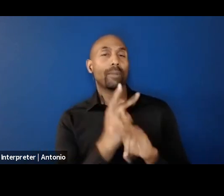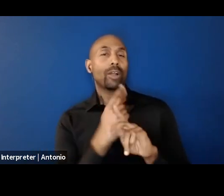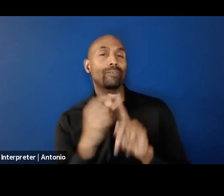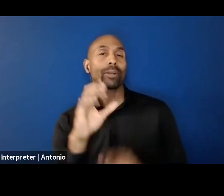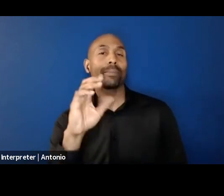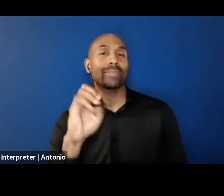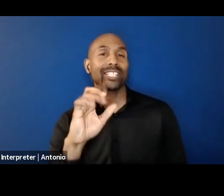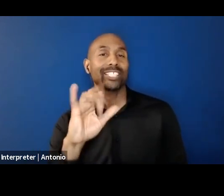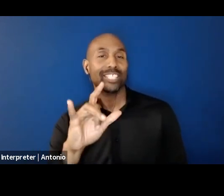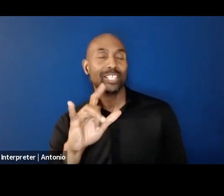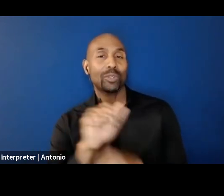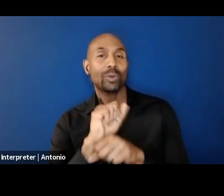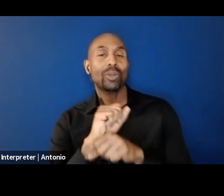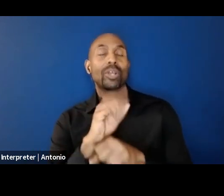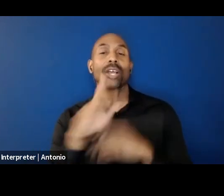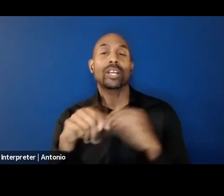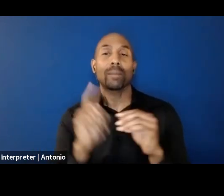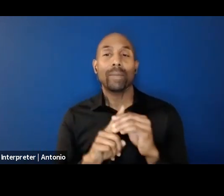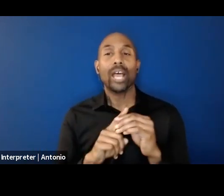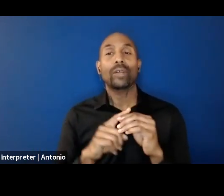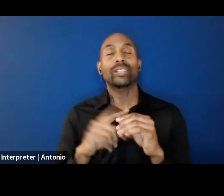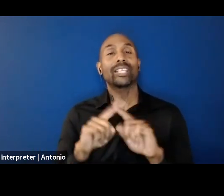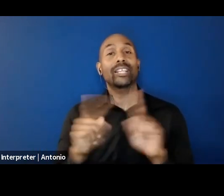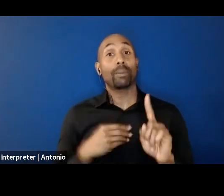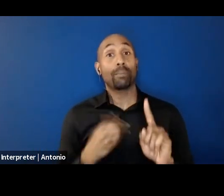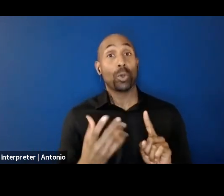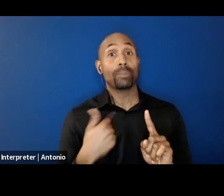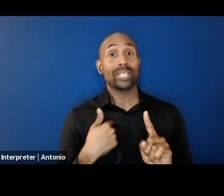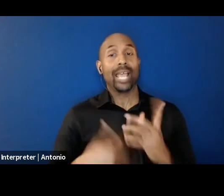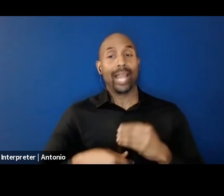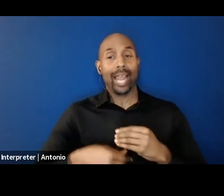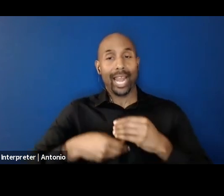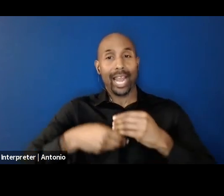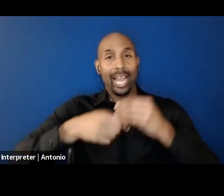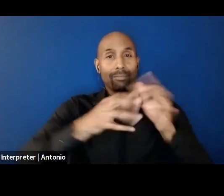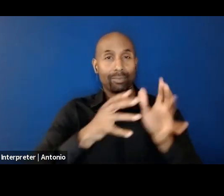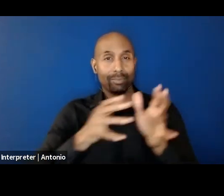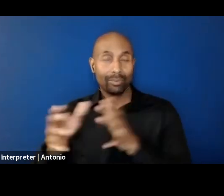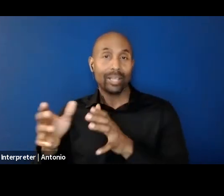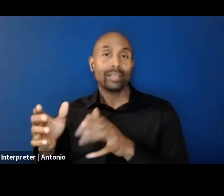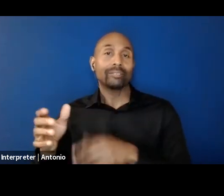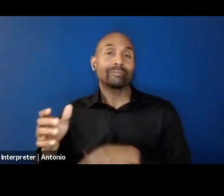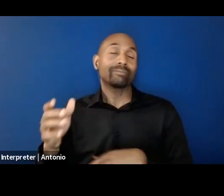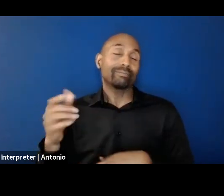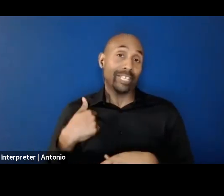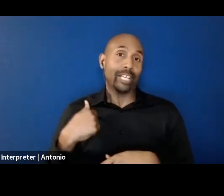that and poetics that I've been involved in all these years.